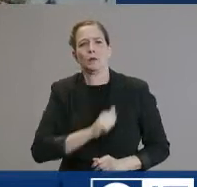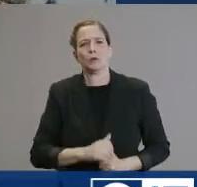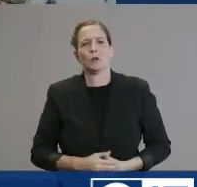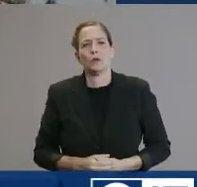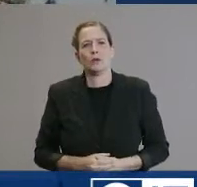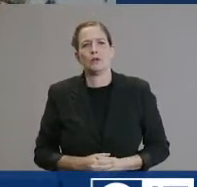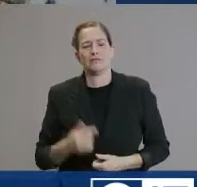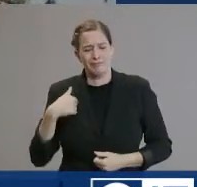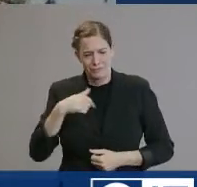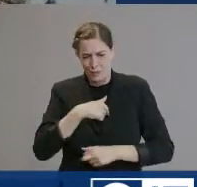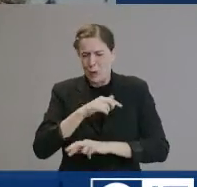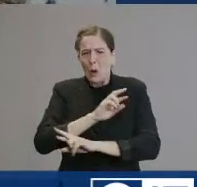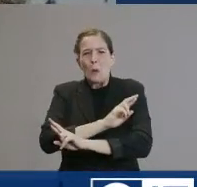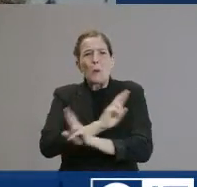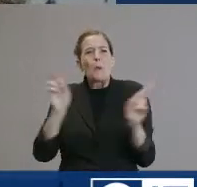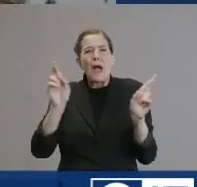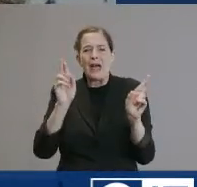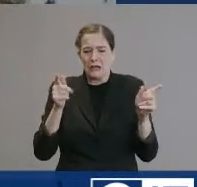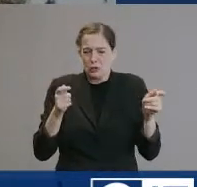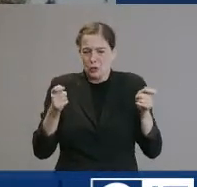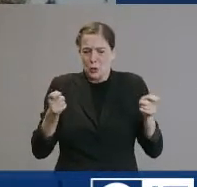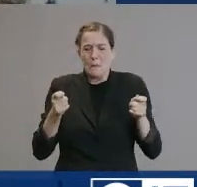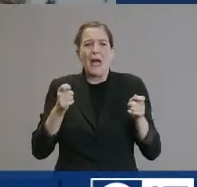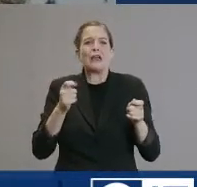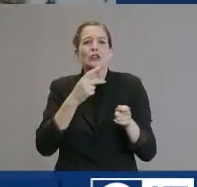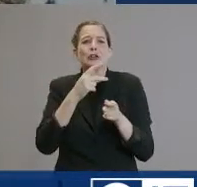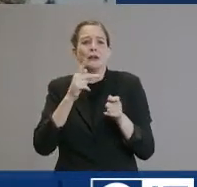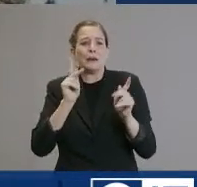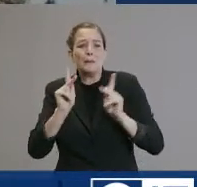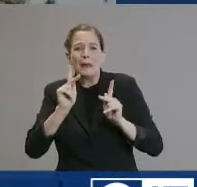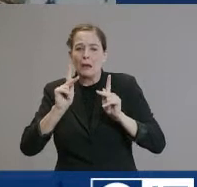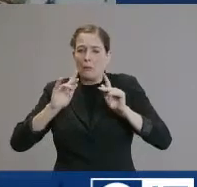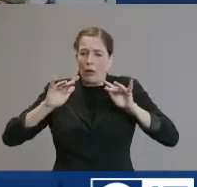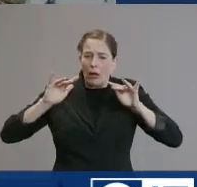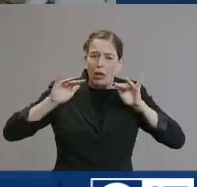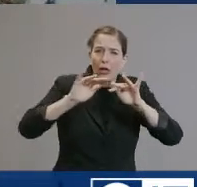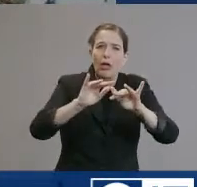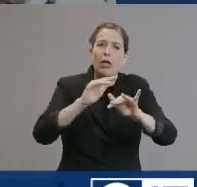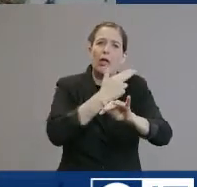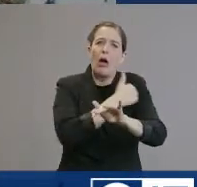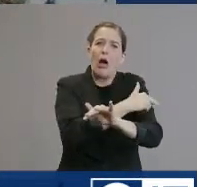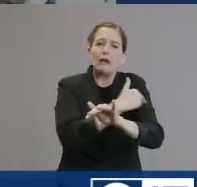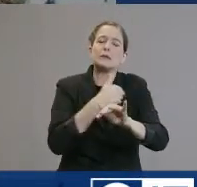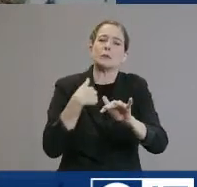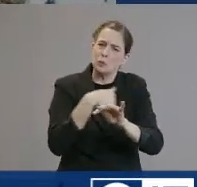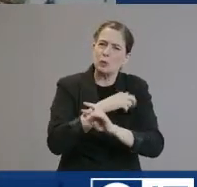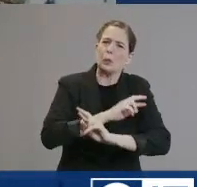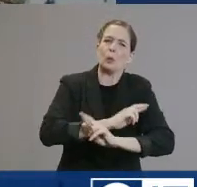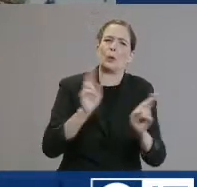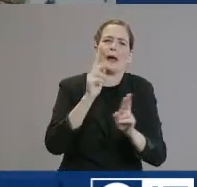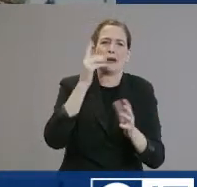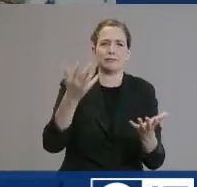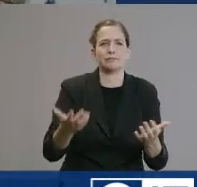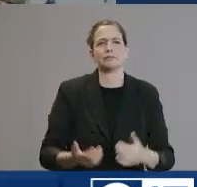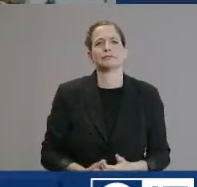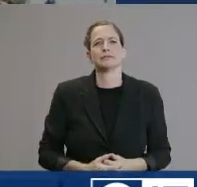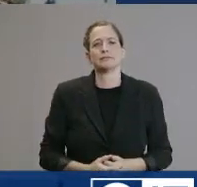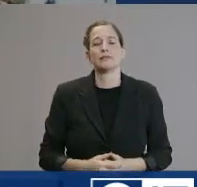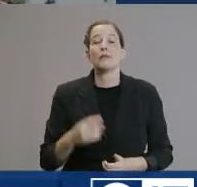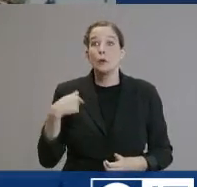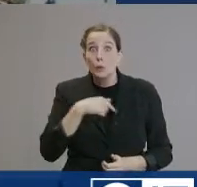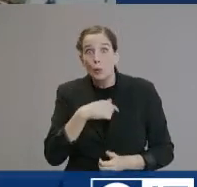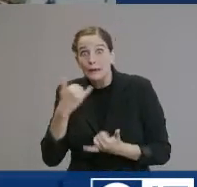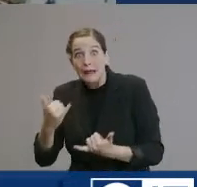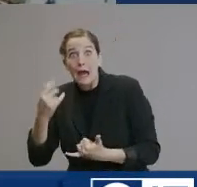It's important that people know we are not seeing an increase in patient volume. We